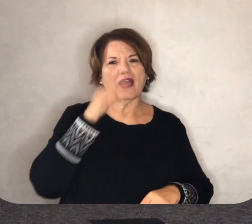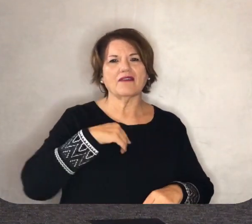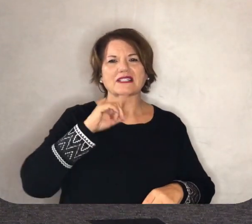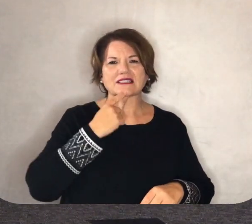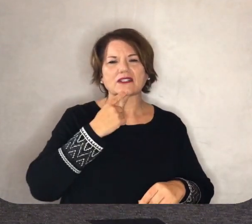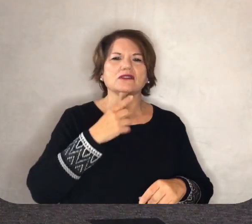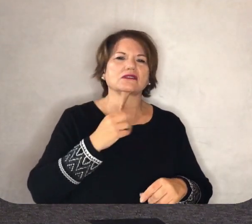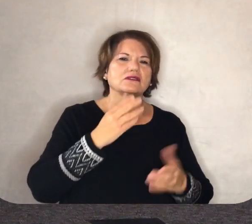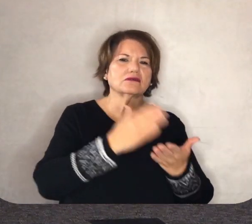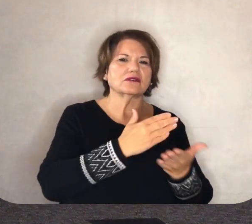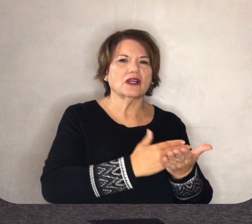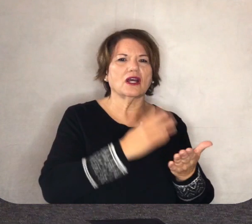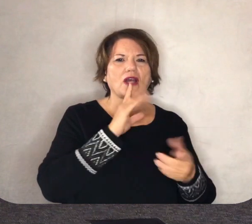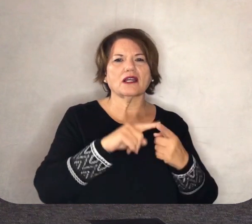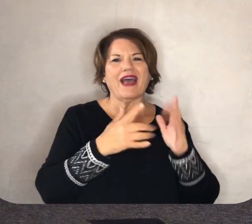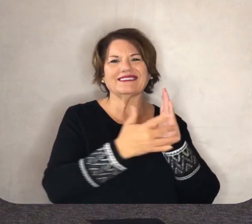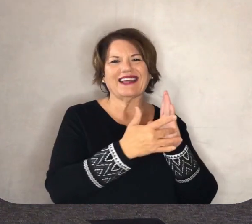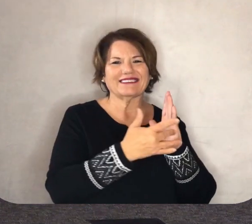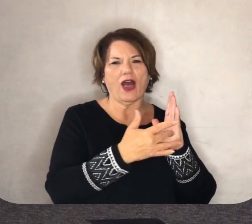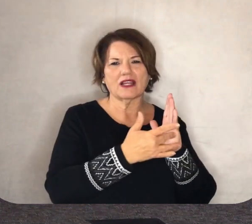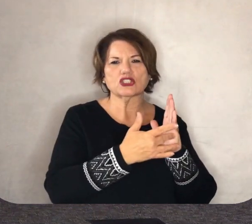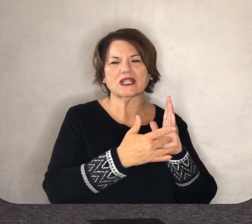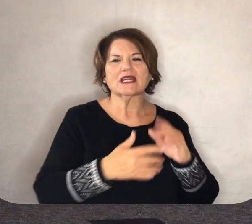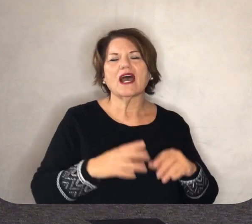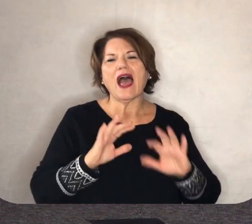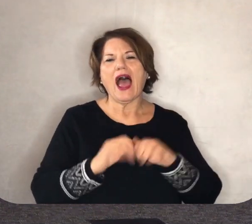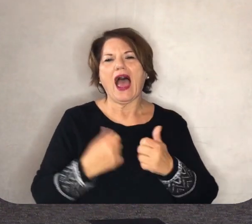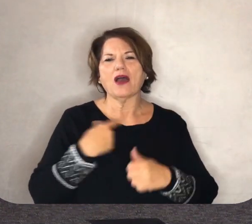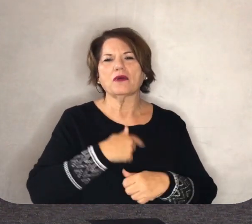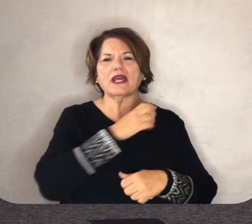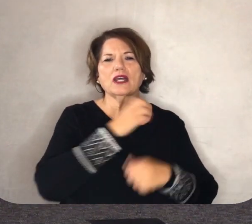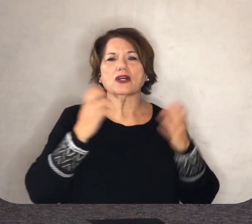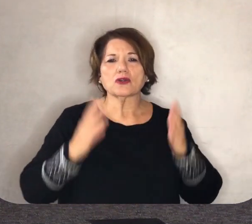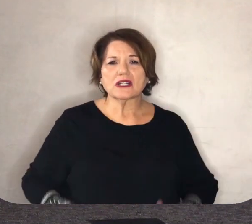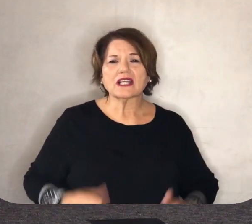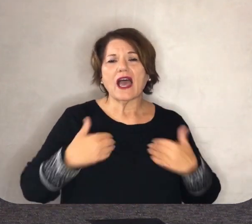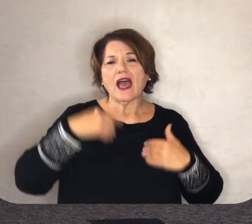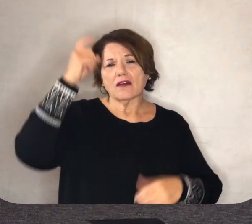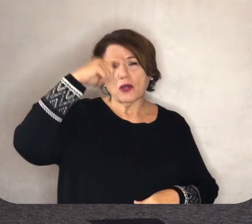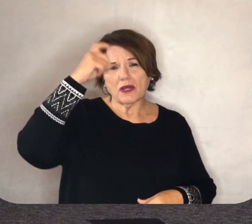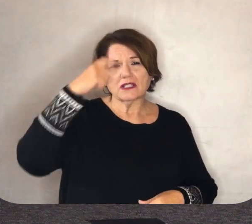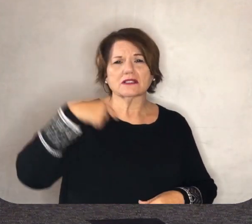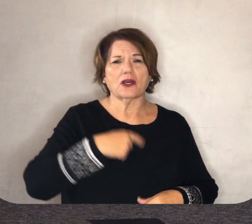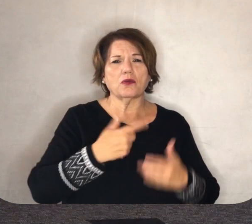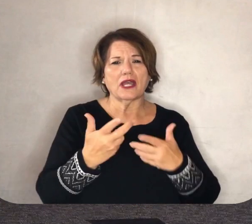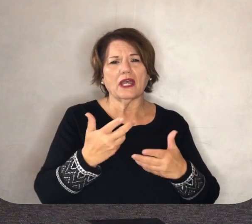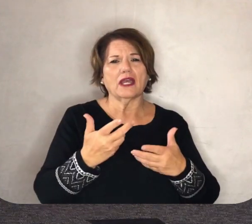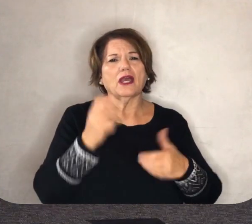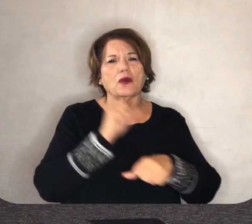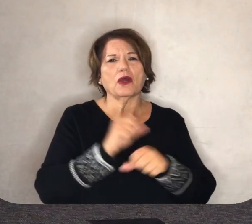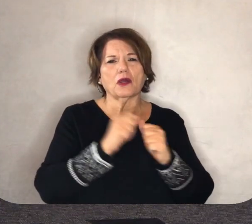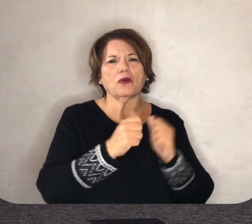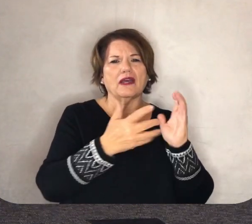about technology and how we as Christians can have wisdom as we interface and work with